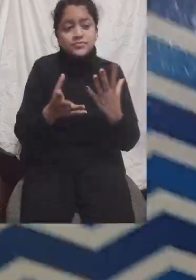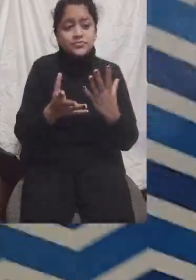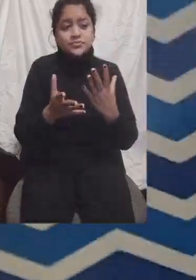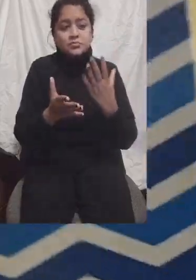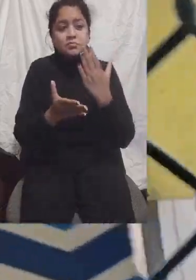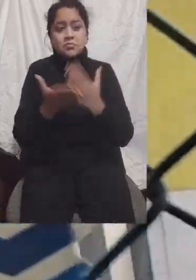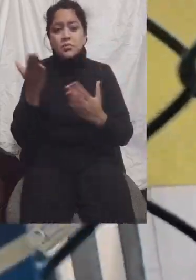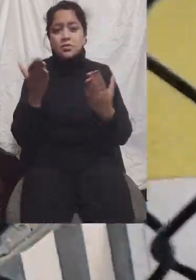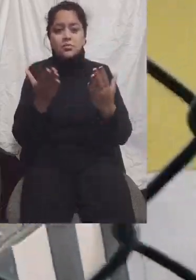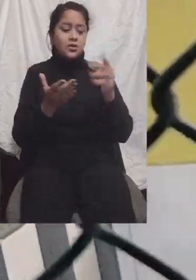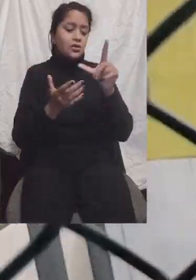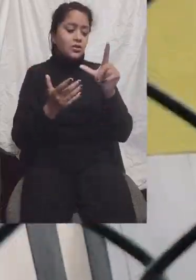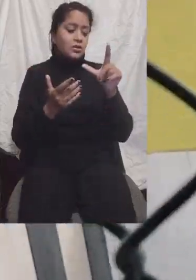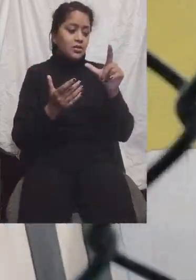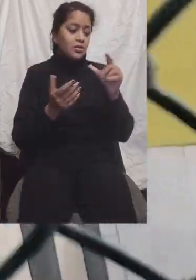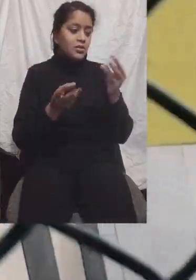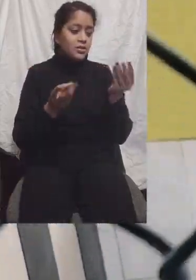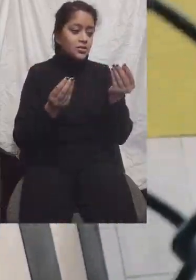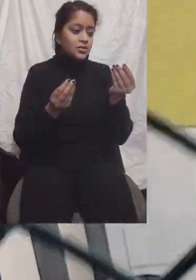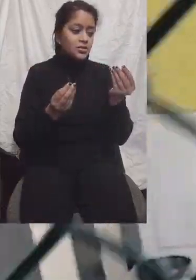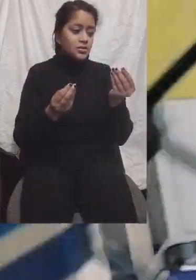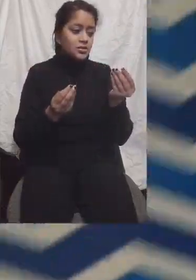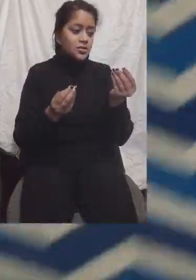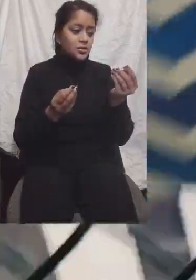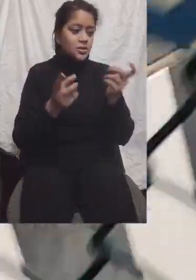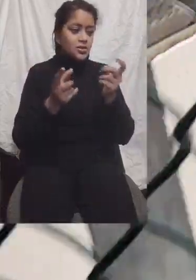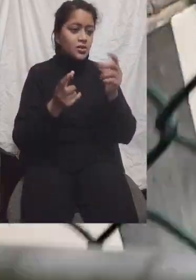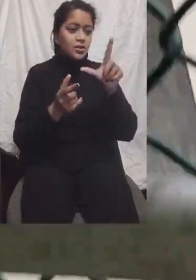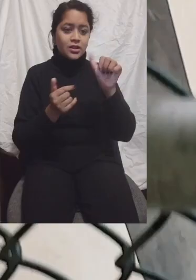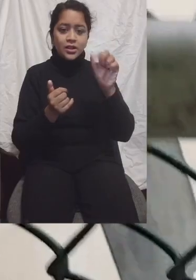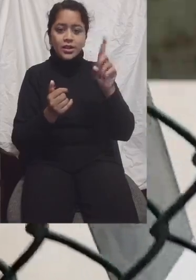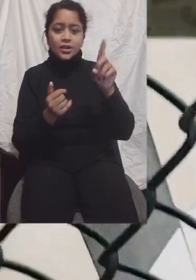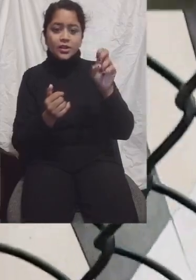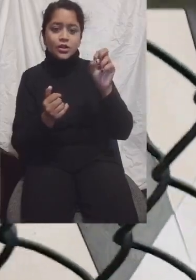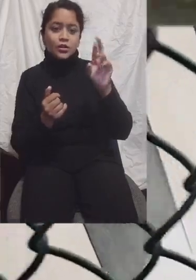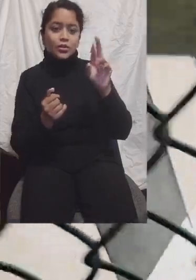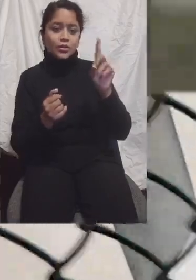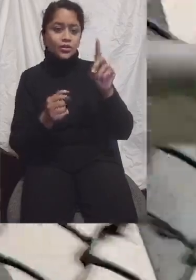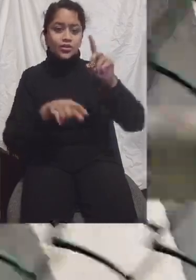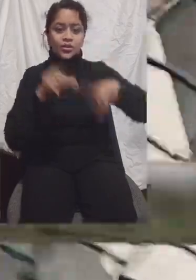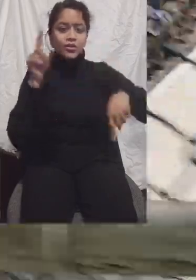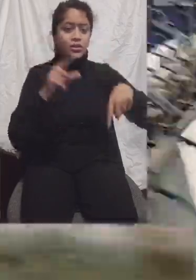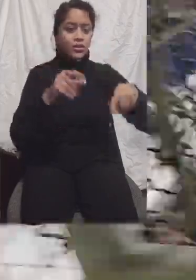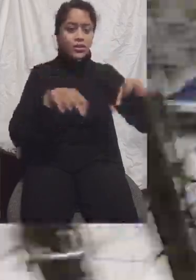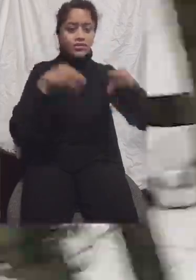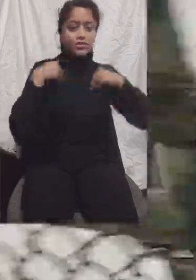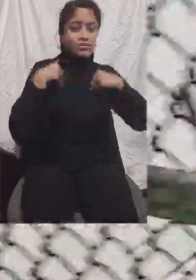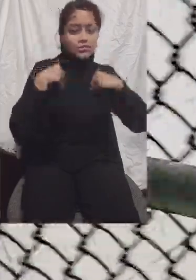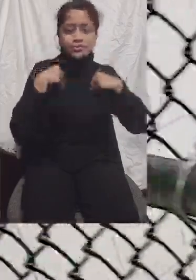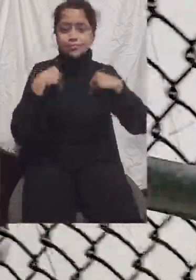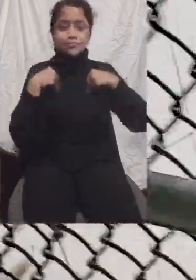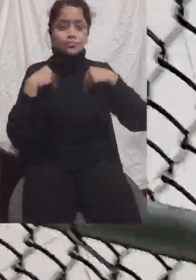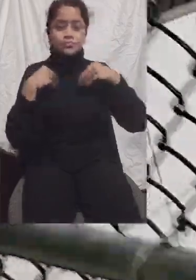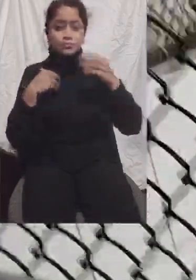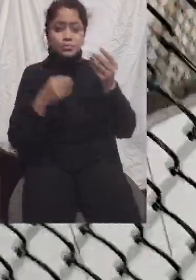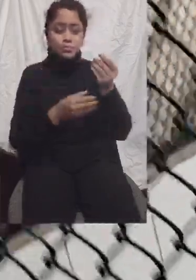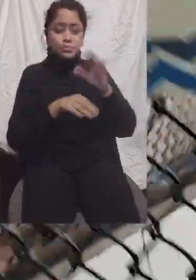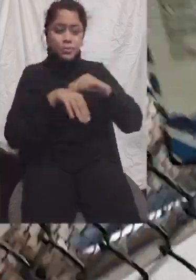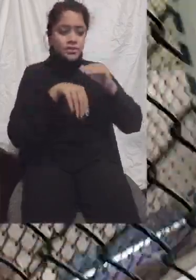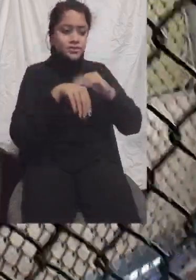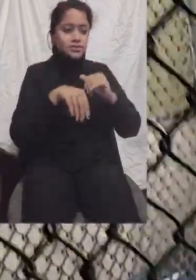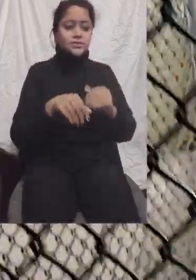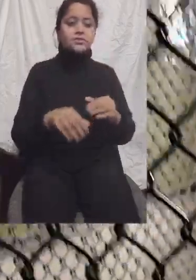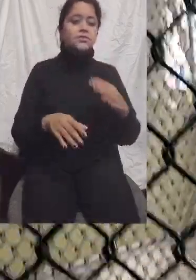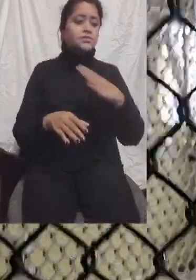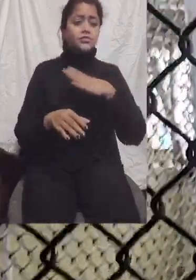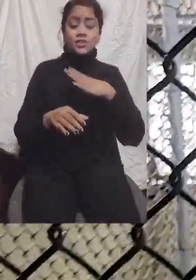these stratas or landlords do not allow pets. So if it's a not pet-friendly place, people cannot take animals. But what they can do